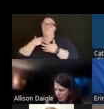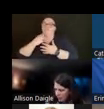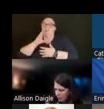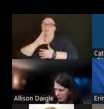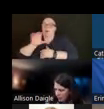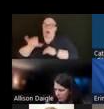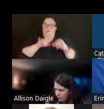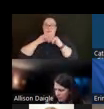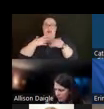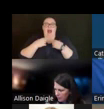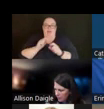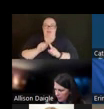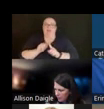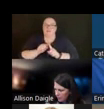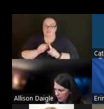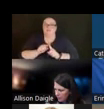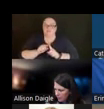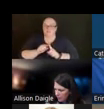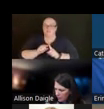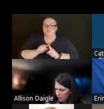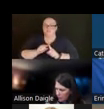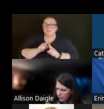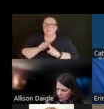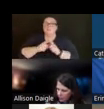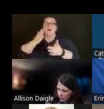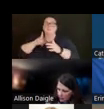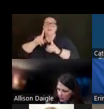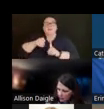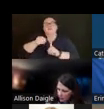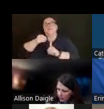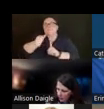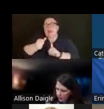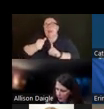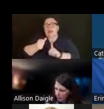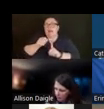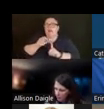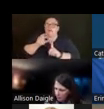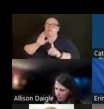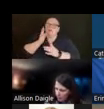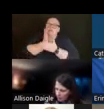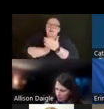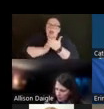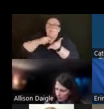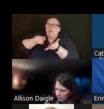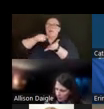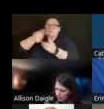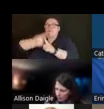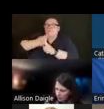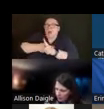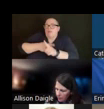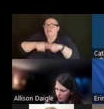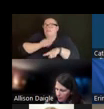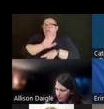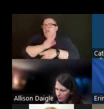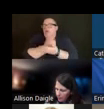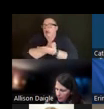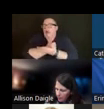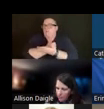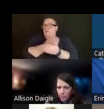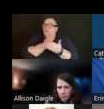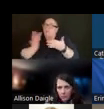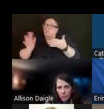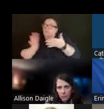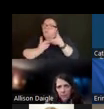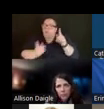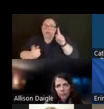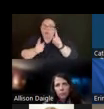Common Health. But they may need to pay a sliding scale premium based on their income. Now, the